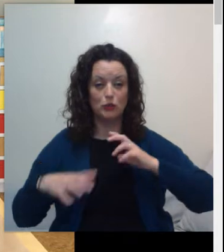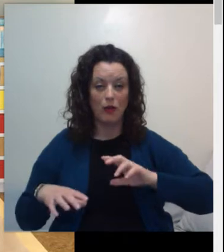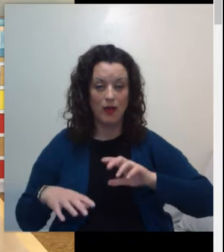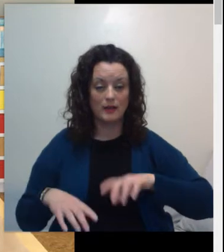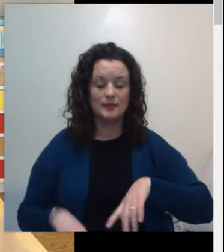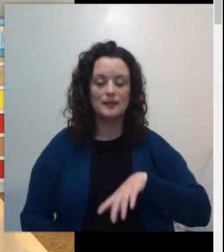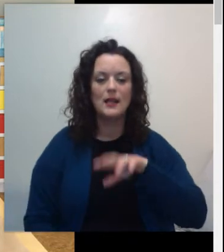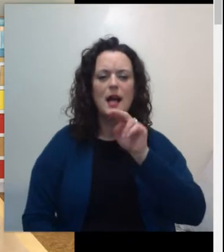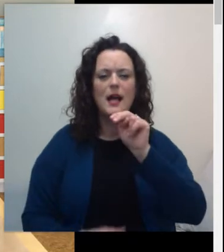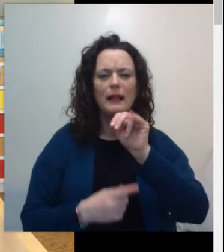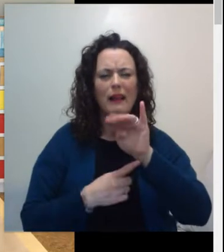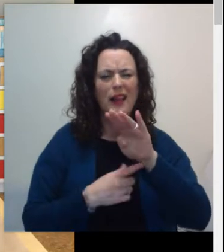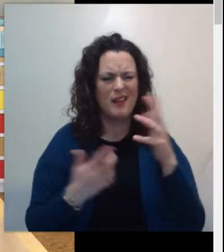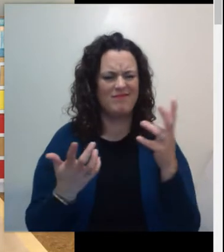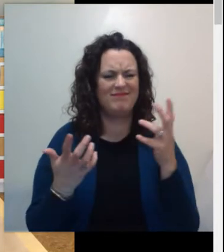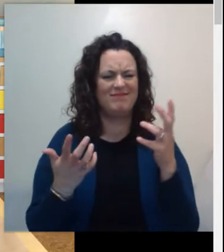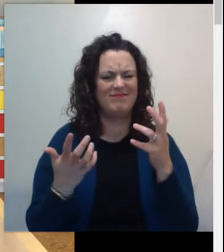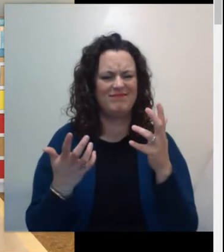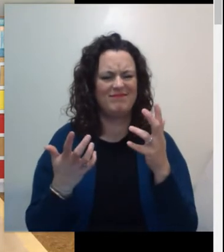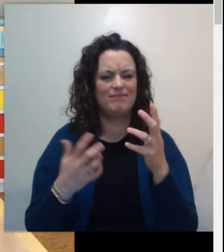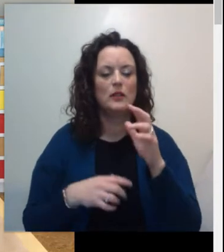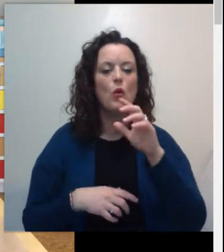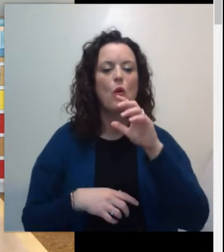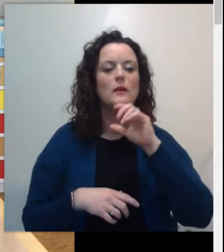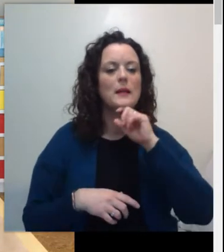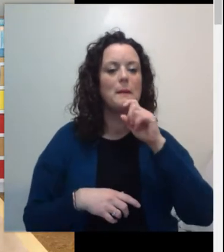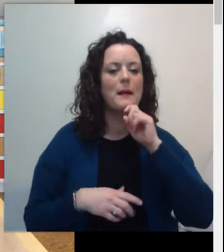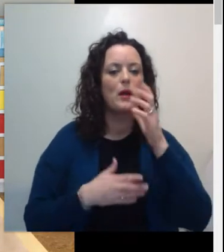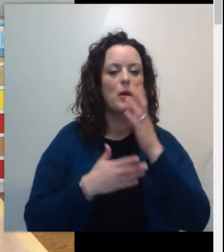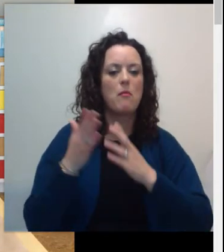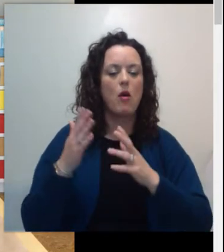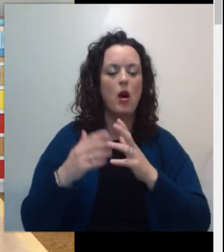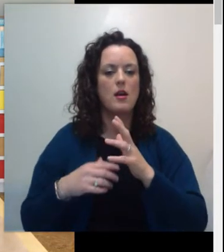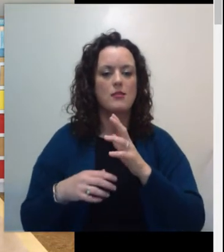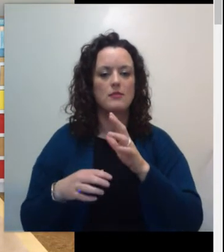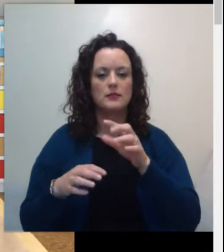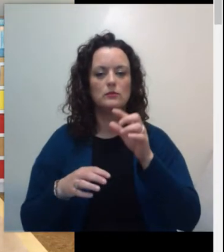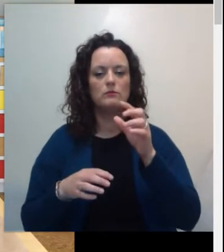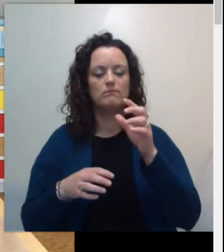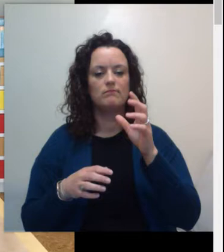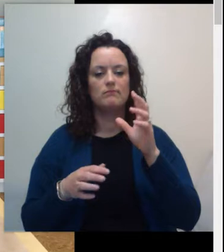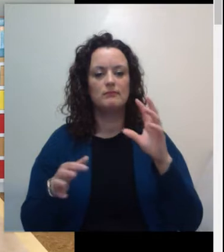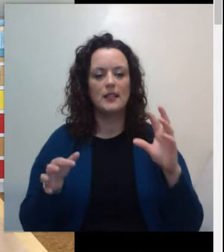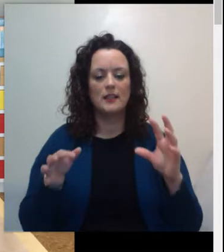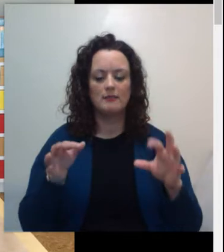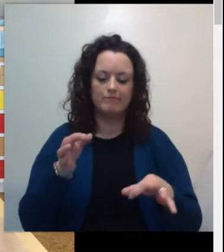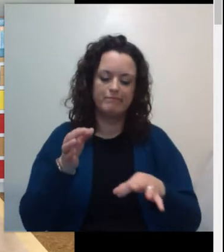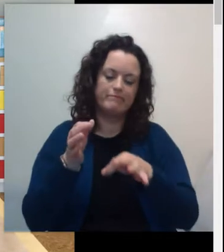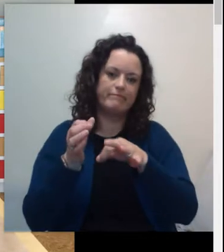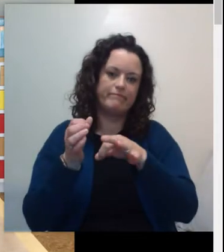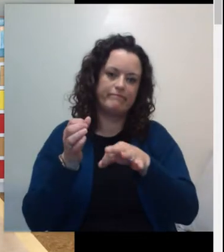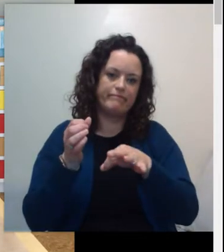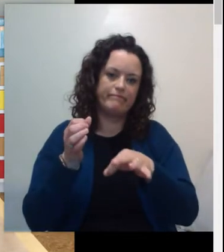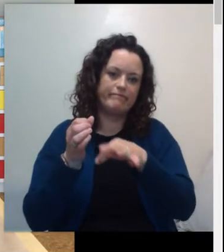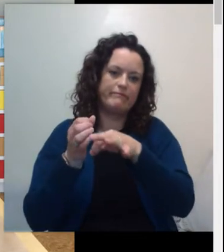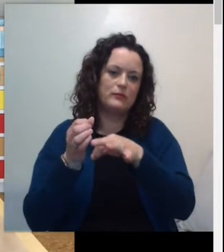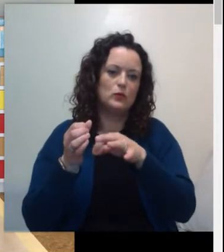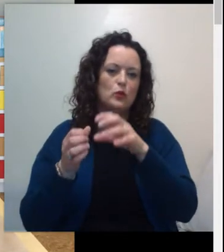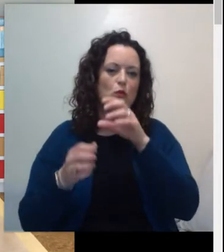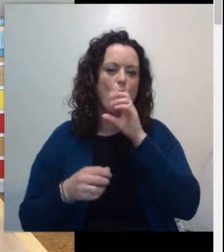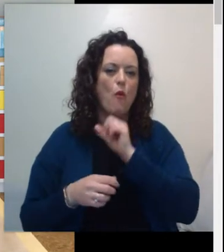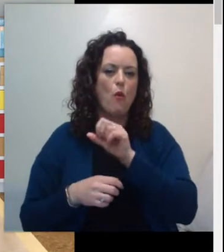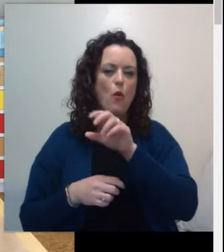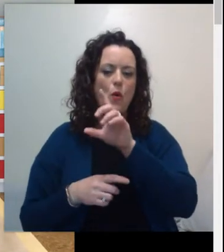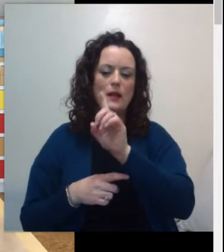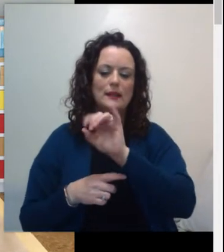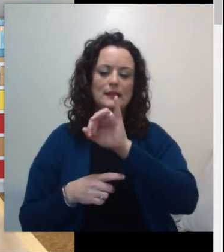that goes into an old-fashioned pen. This is an old-fashioned dip pen. And it doesn't have a nib. And